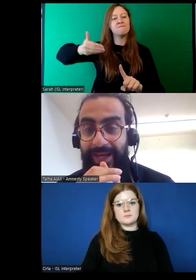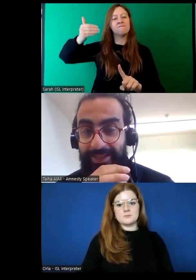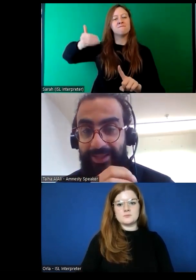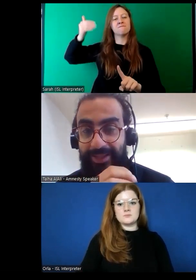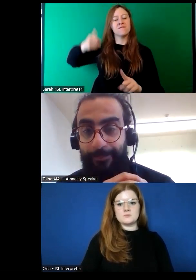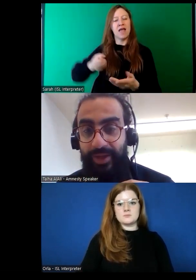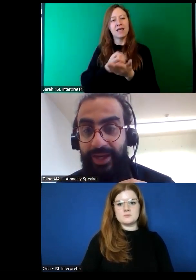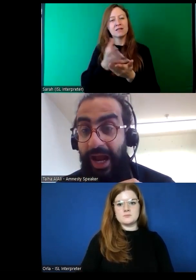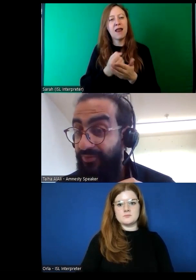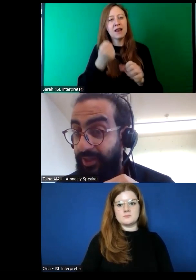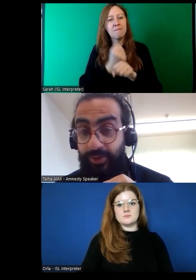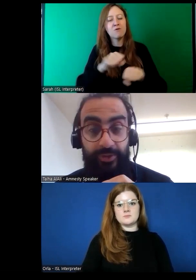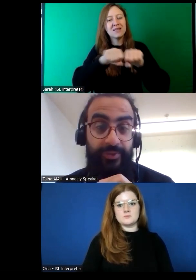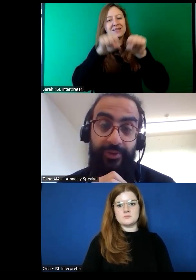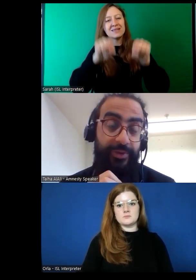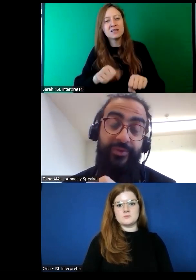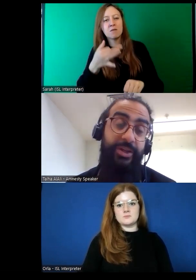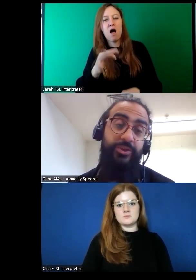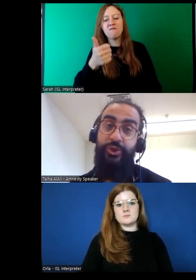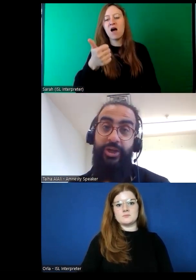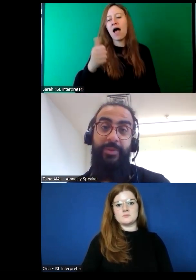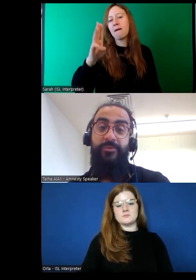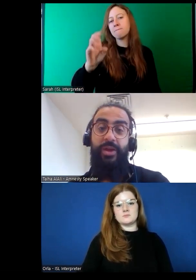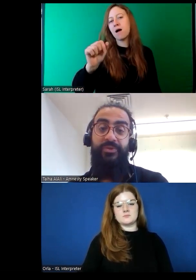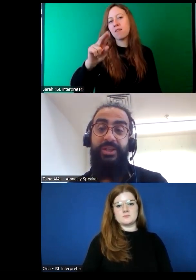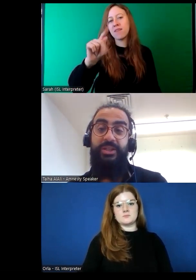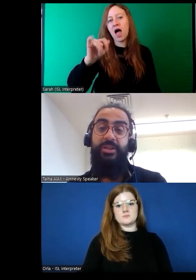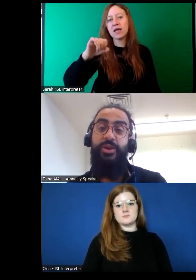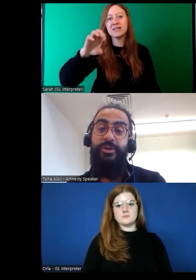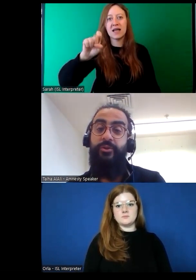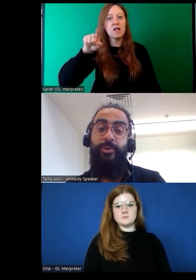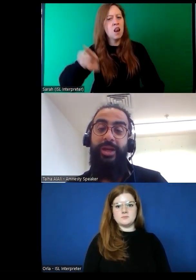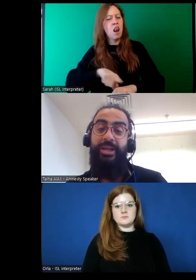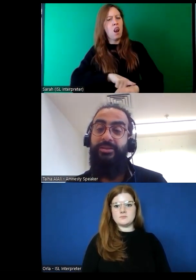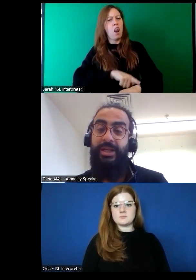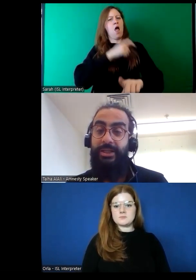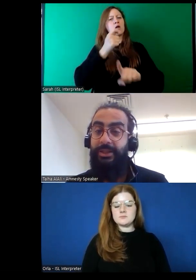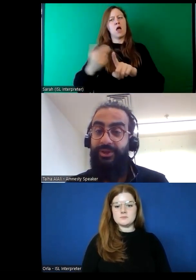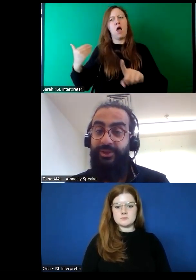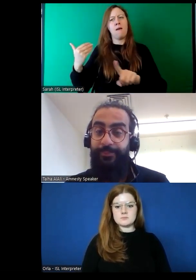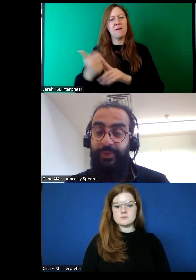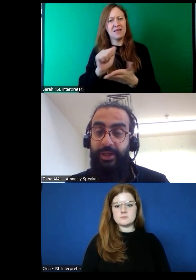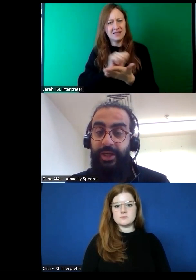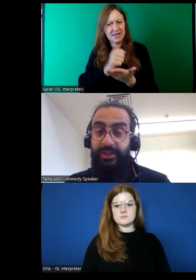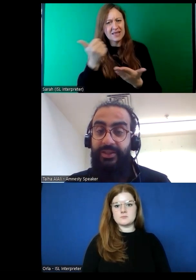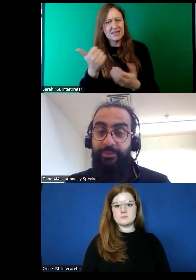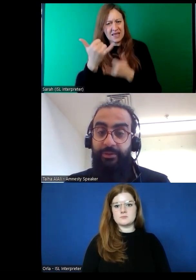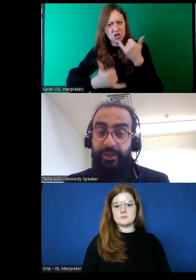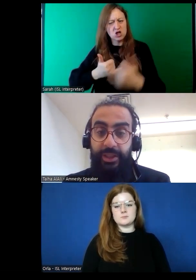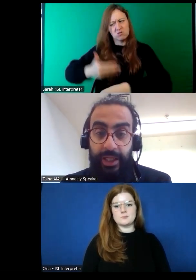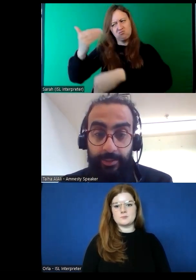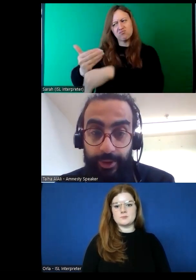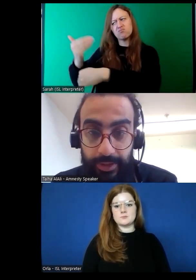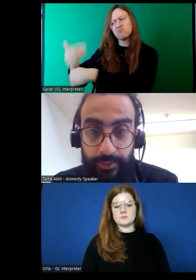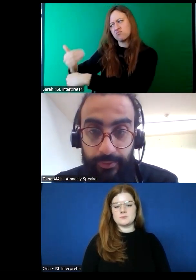including in Gaza, have been going on for a very long time, and 16 years of blockade on Gaza is something